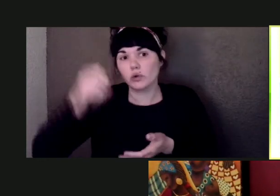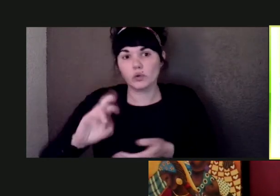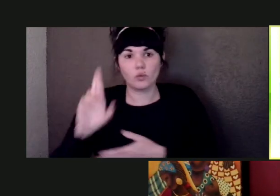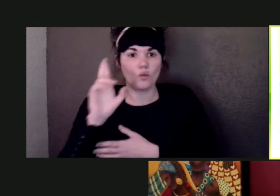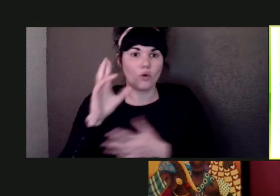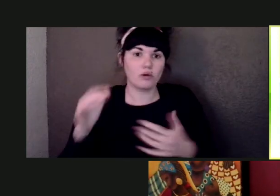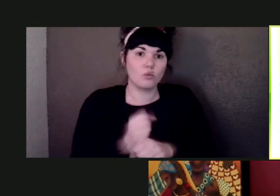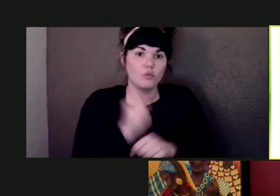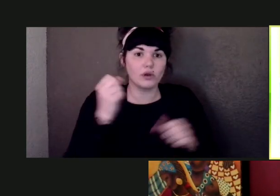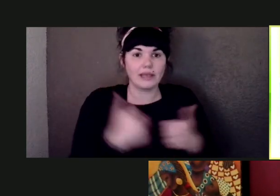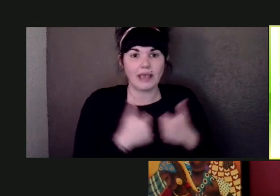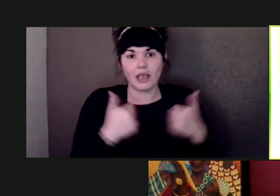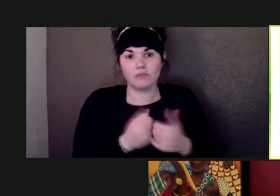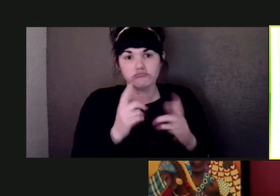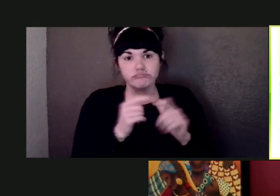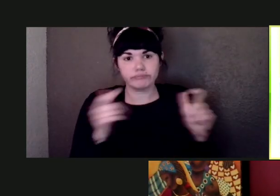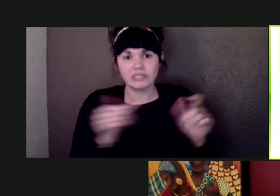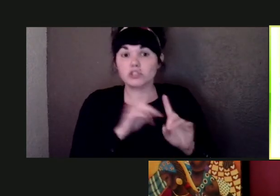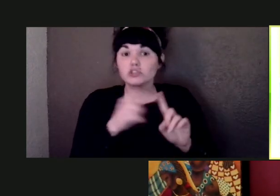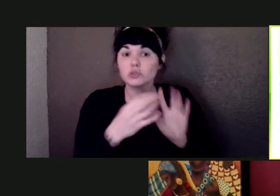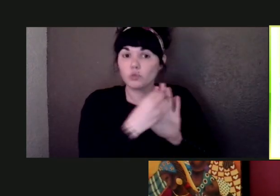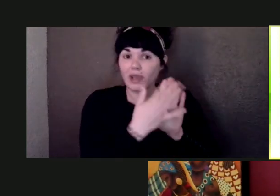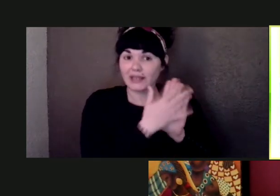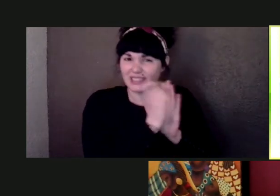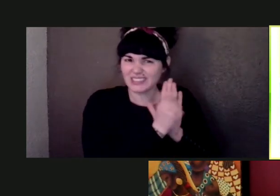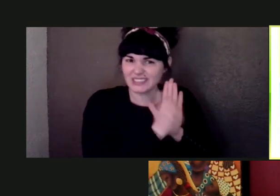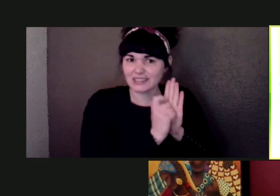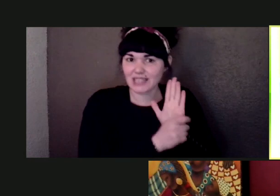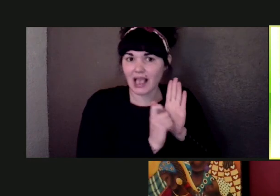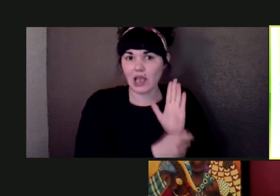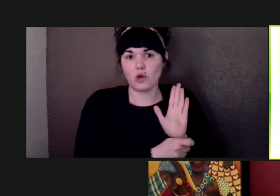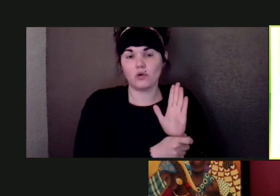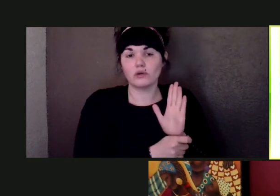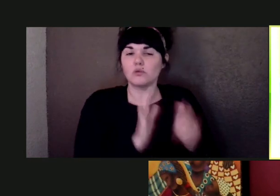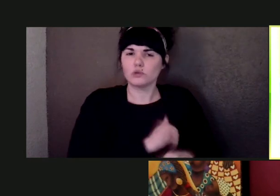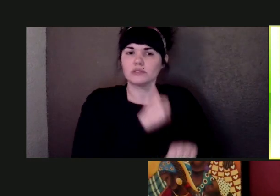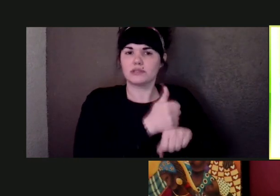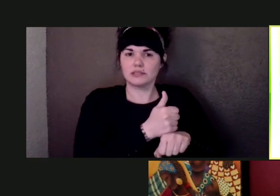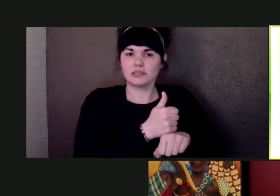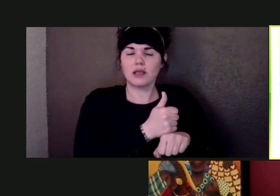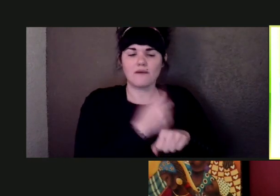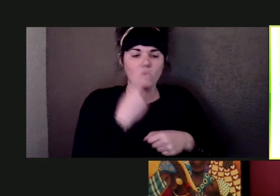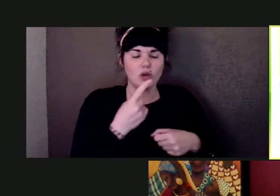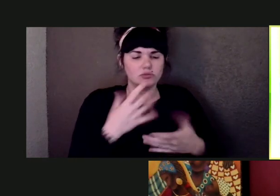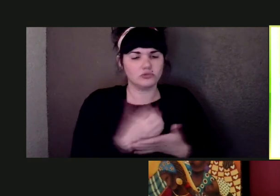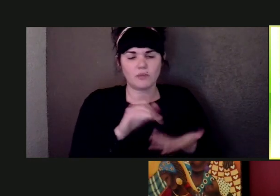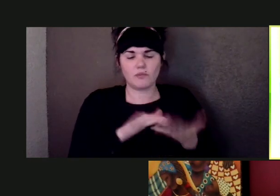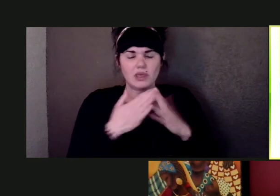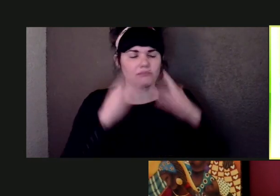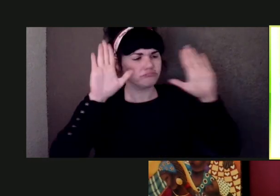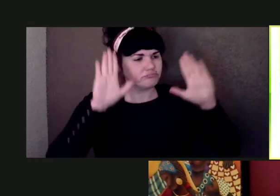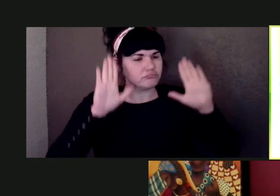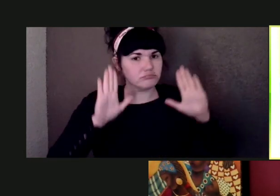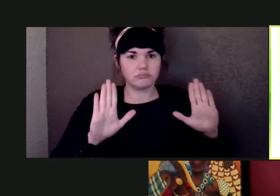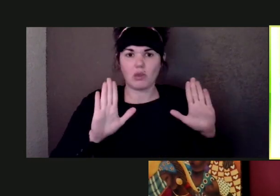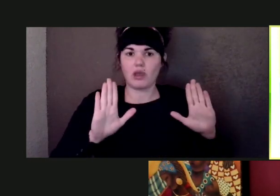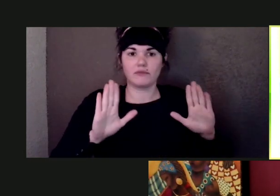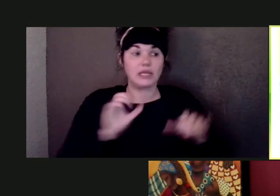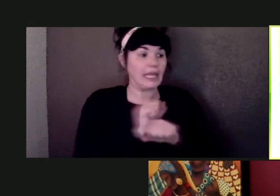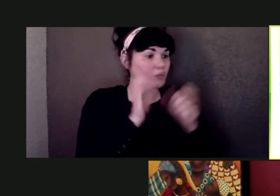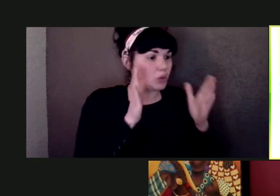puts them in position to be good, become a great employee, employer, an entrepreneur, uh, that impacts the community in the future.